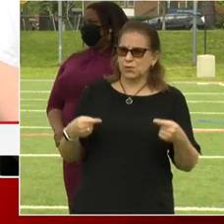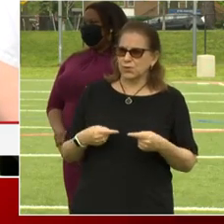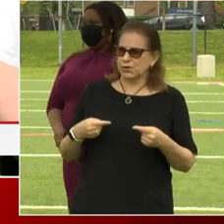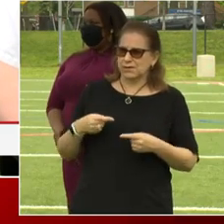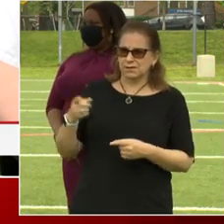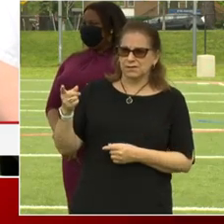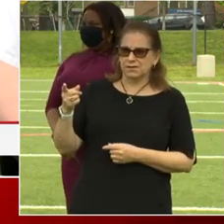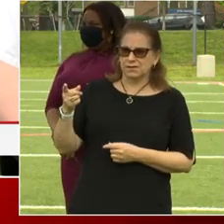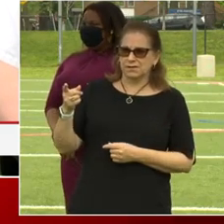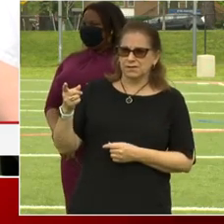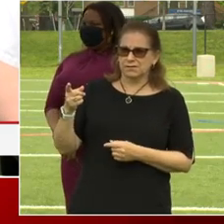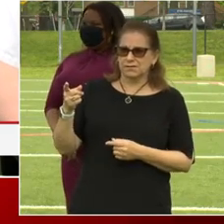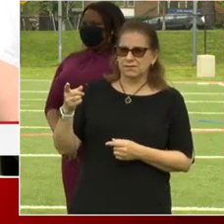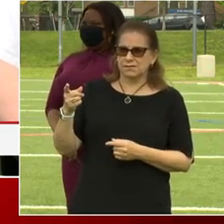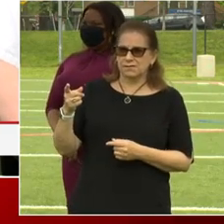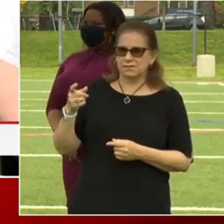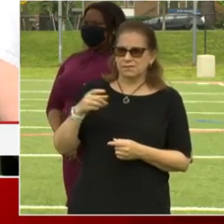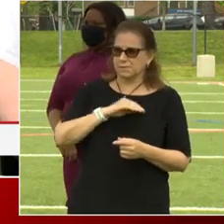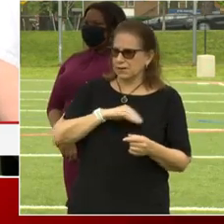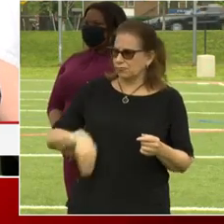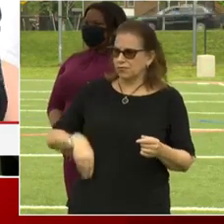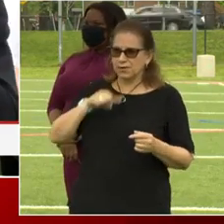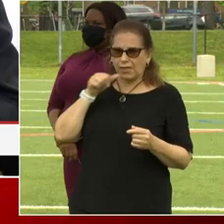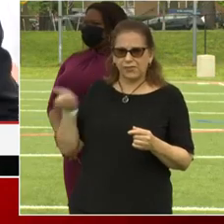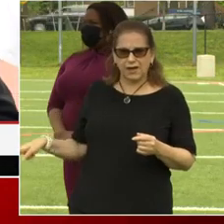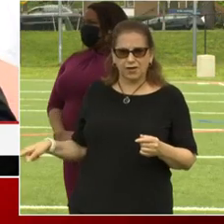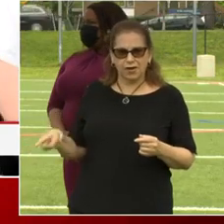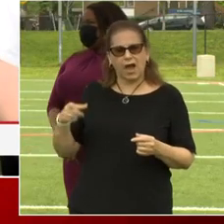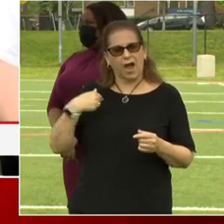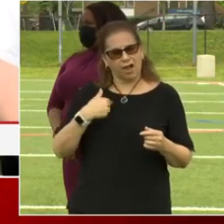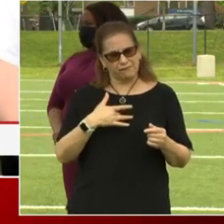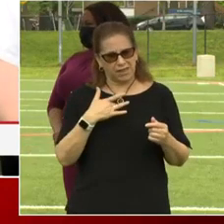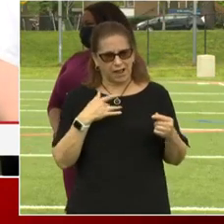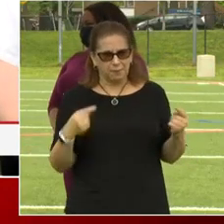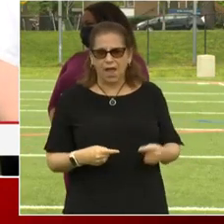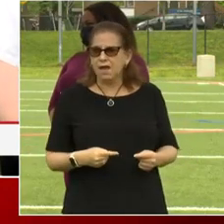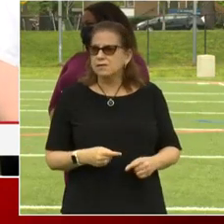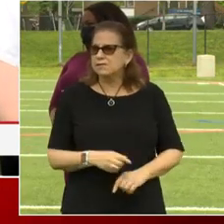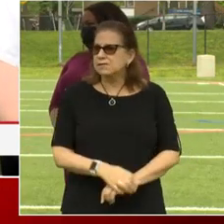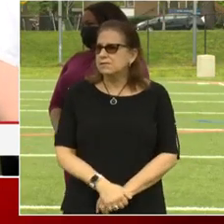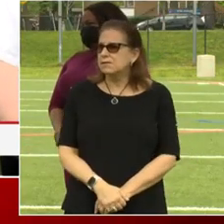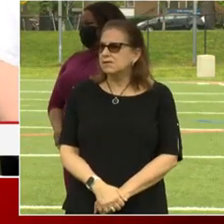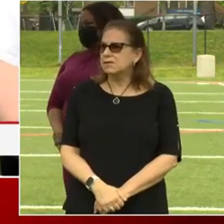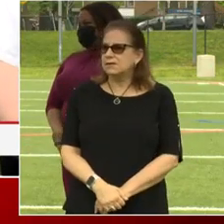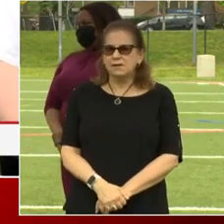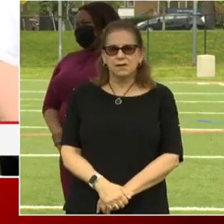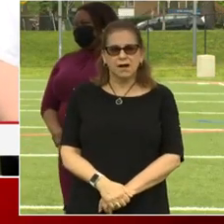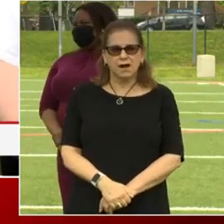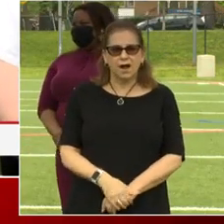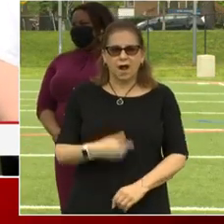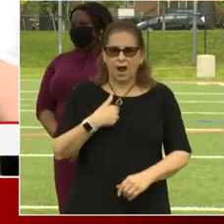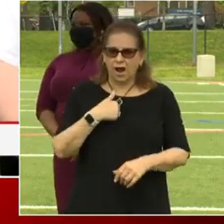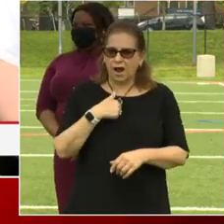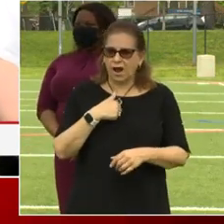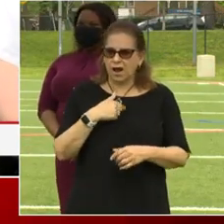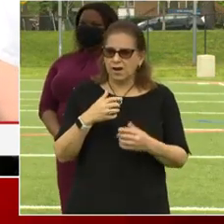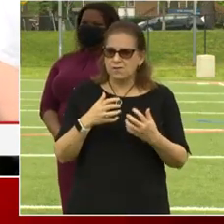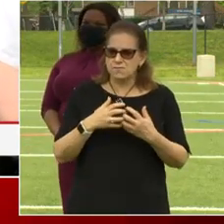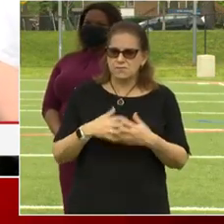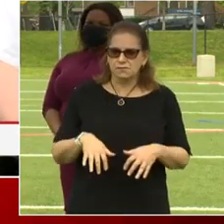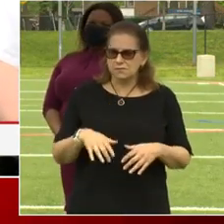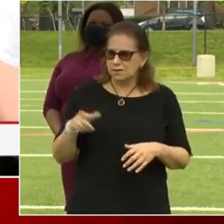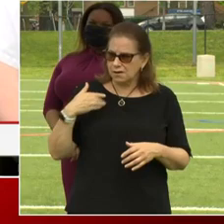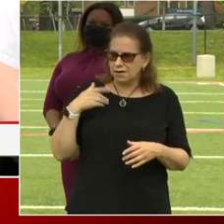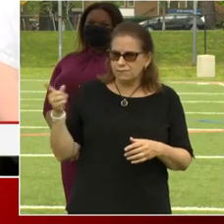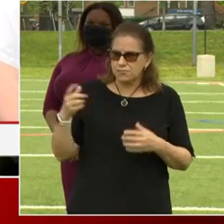by this, and and I felt your pain, but That's good. But have you worked it out now that there will